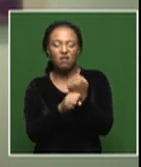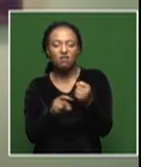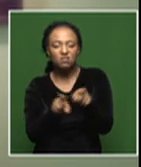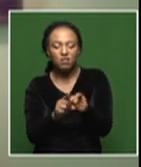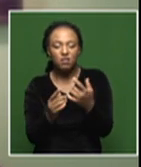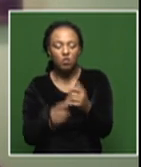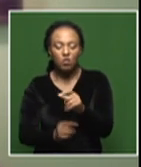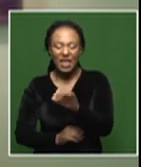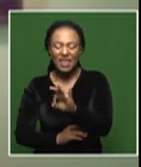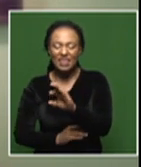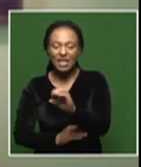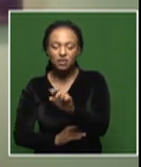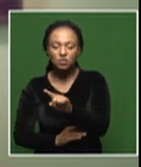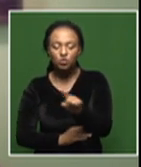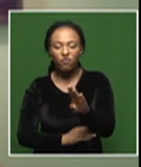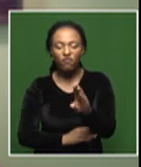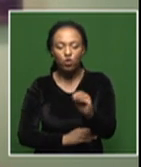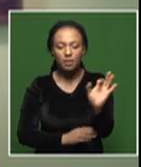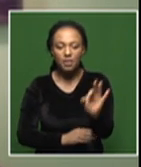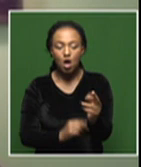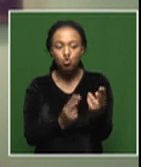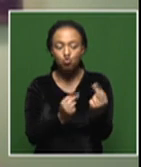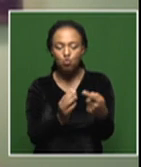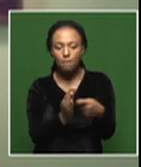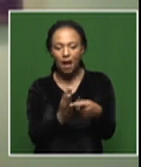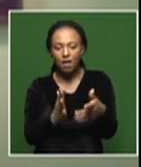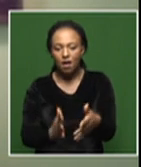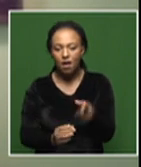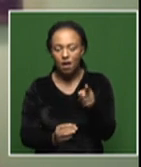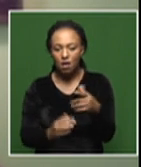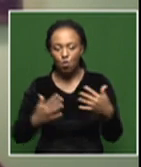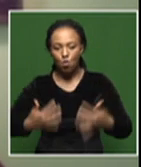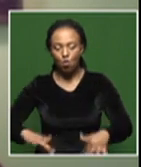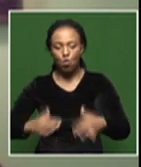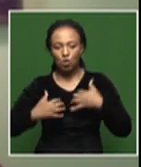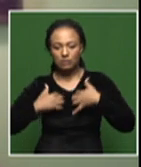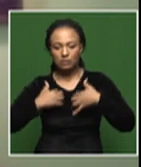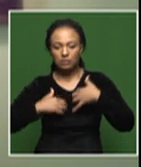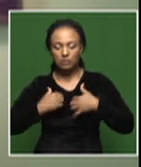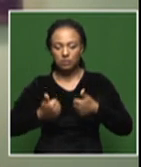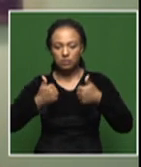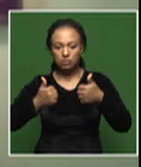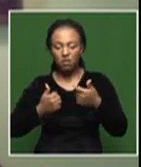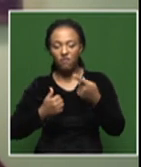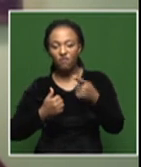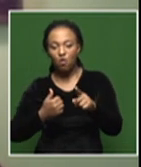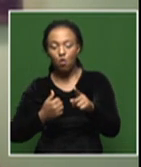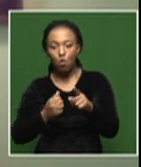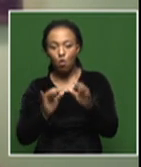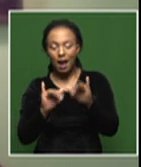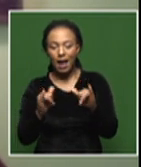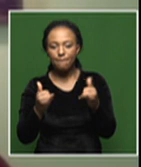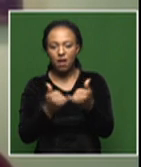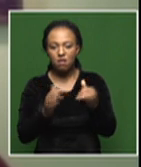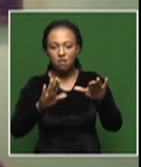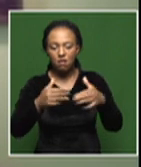had between 30 and 40% brand new buyers. Now that is incredibly exciting, not only for Strauss & Company, but for the